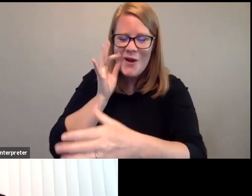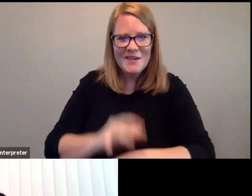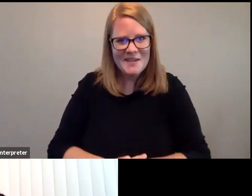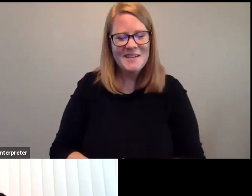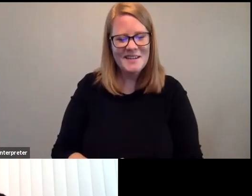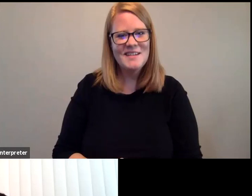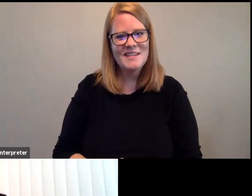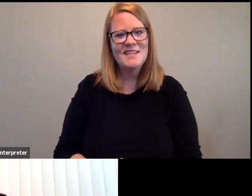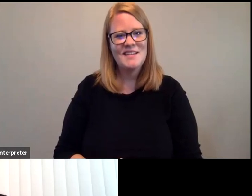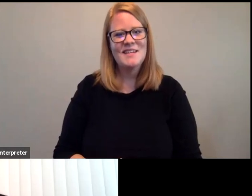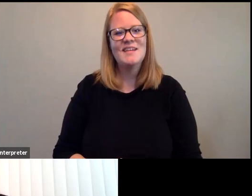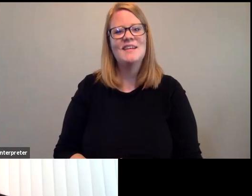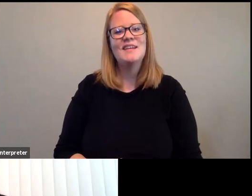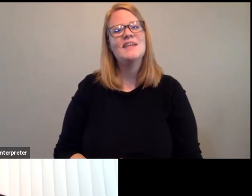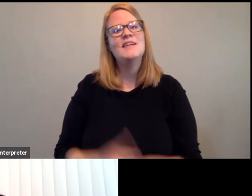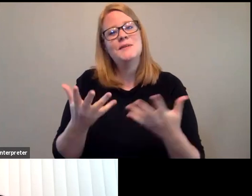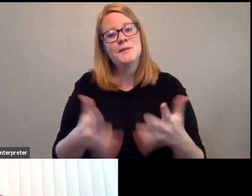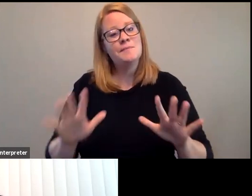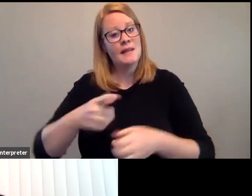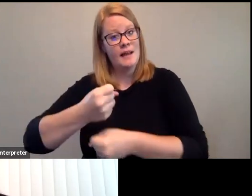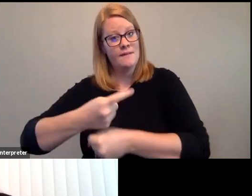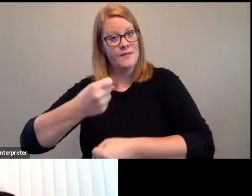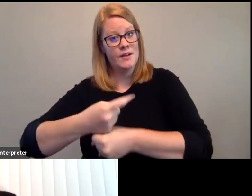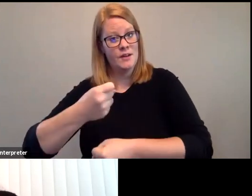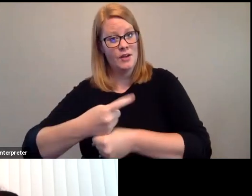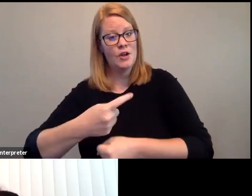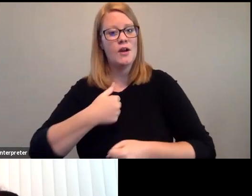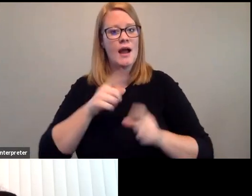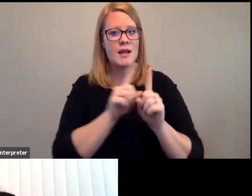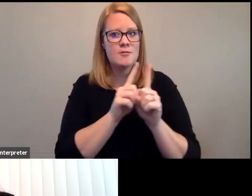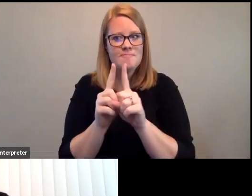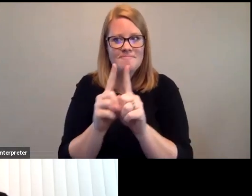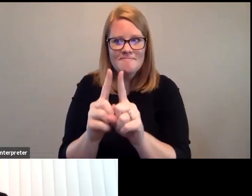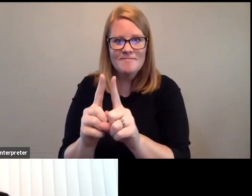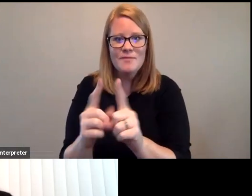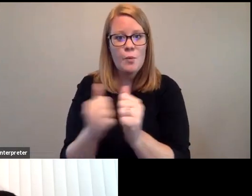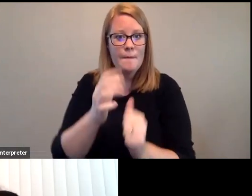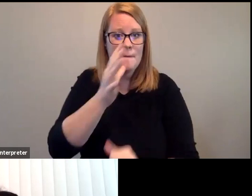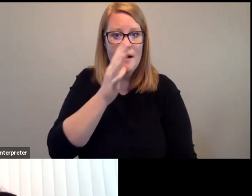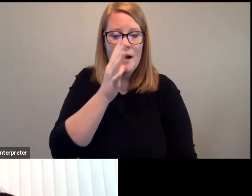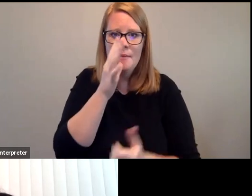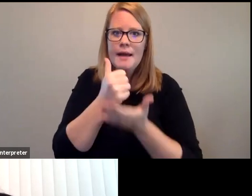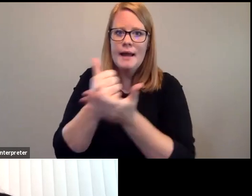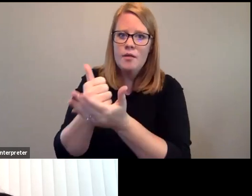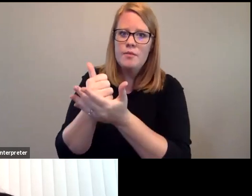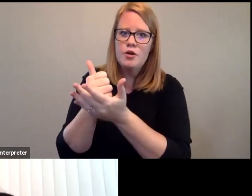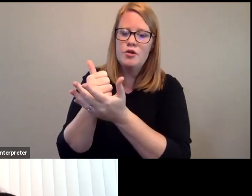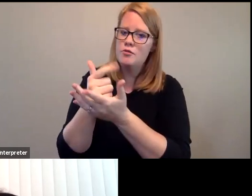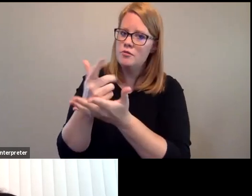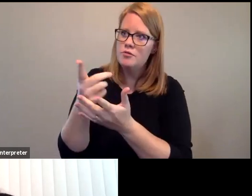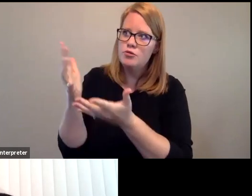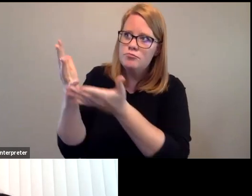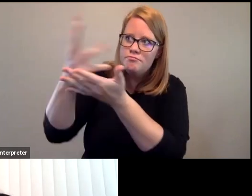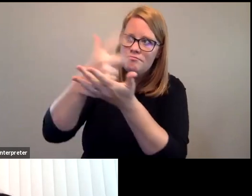years, you know, almost every year, and helping her, and then starting to also go out with my mom and pick. And you know, she